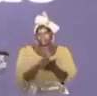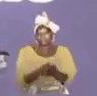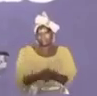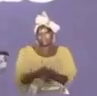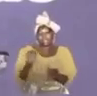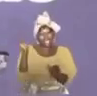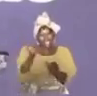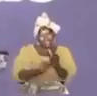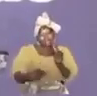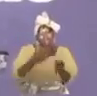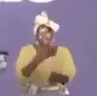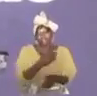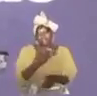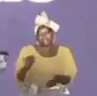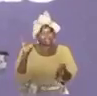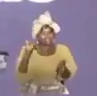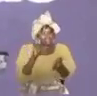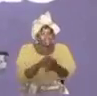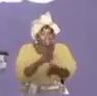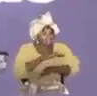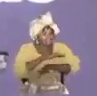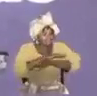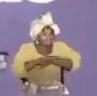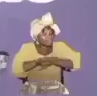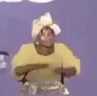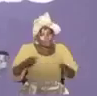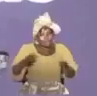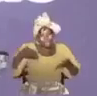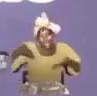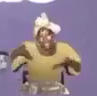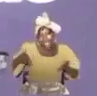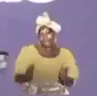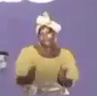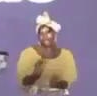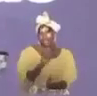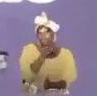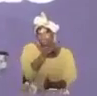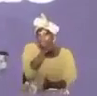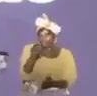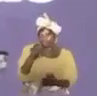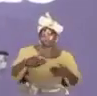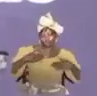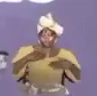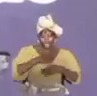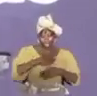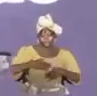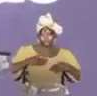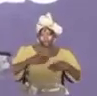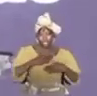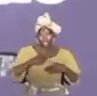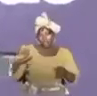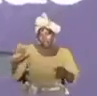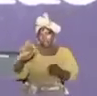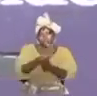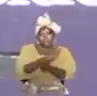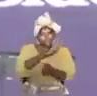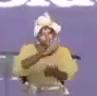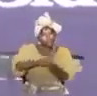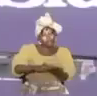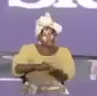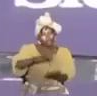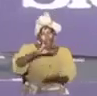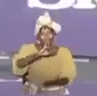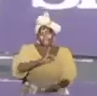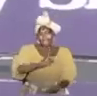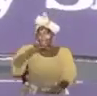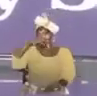that will not allow you experience the fullness of the glory of God, I decree and declare, standing upon